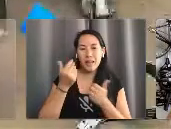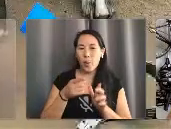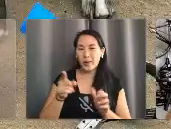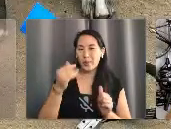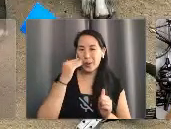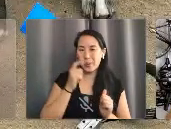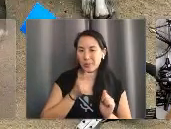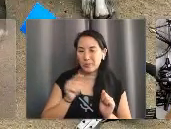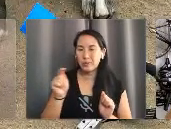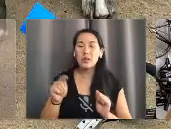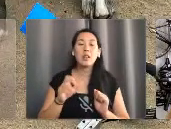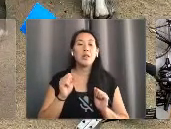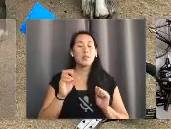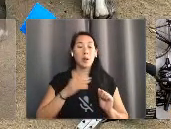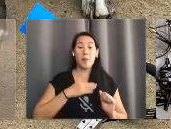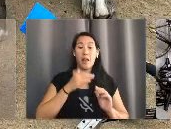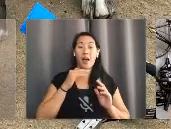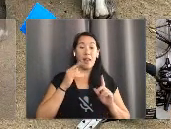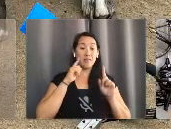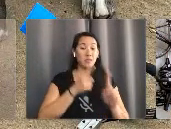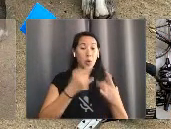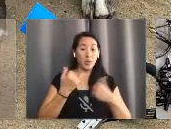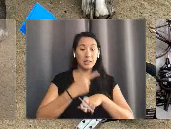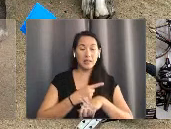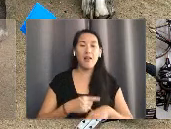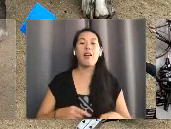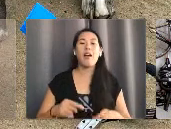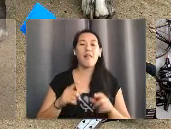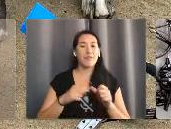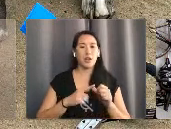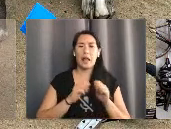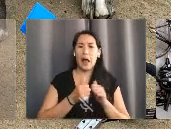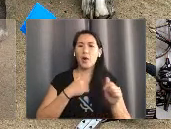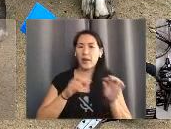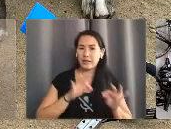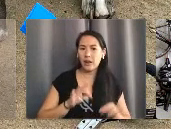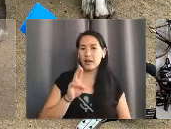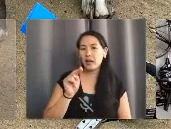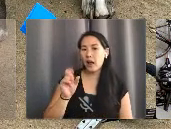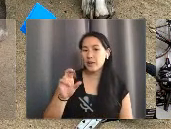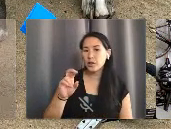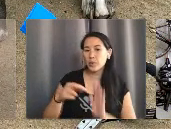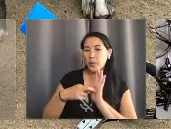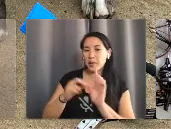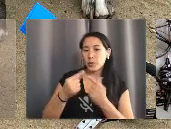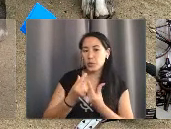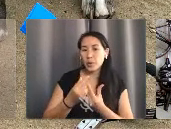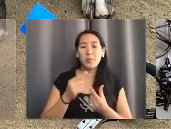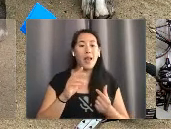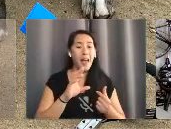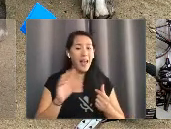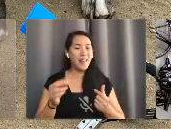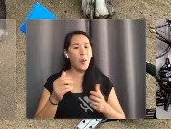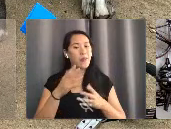said, my agenda today is first, how do I define an underrepresented group? And then to humanize our conversation today, I want to share